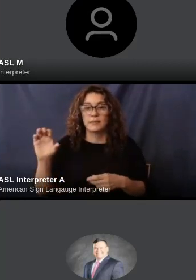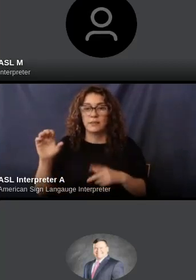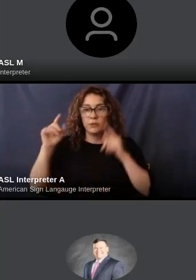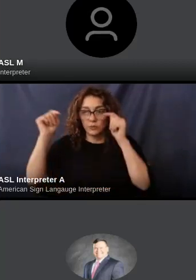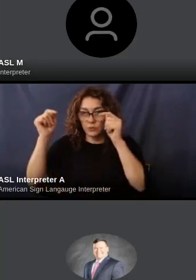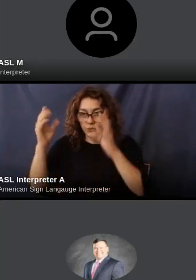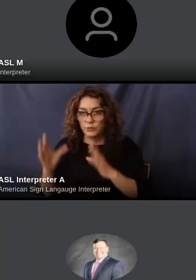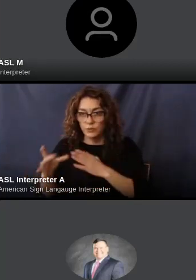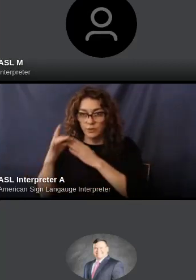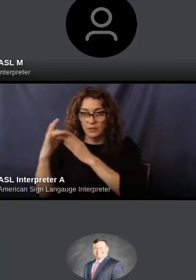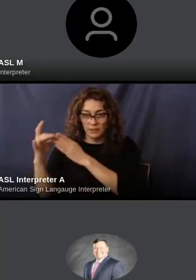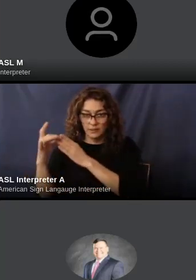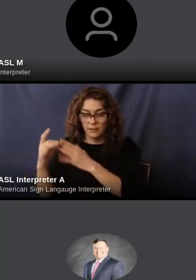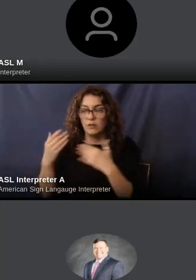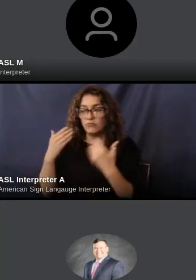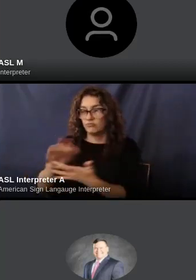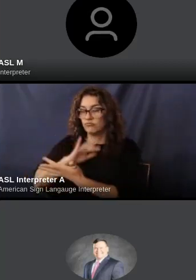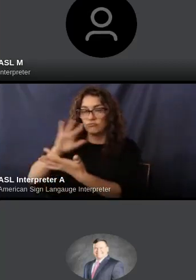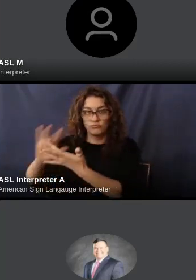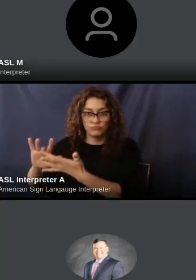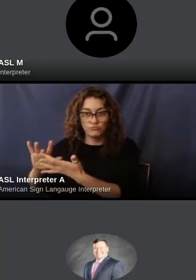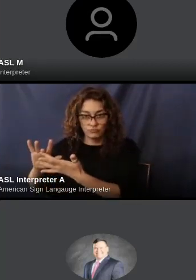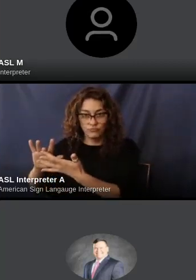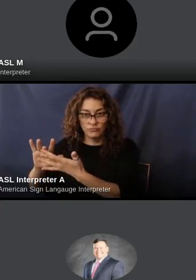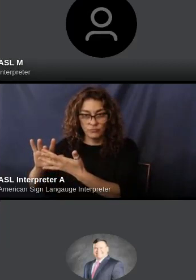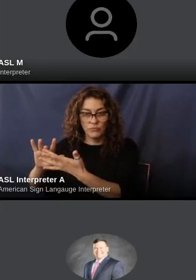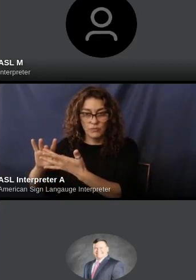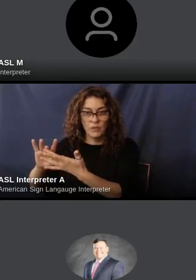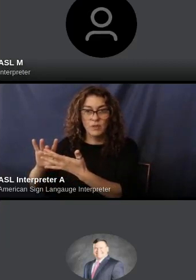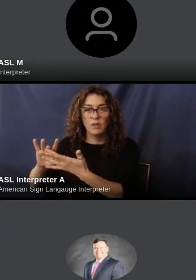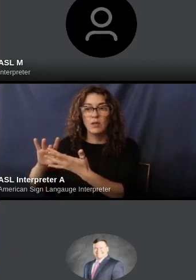them. And I know that they're